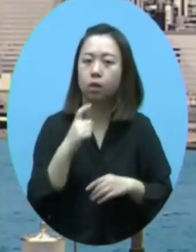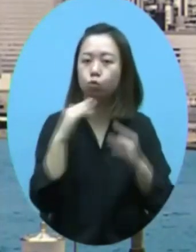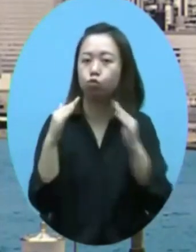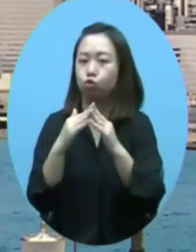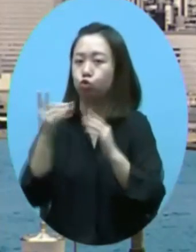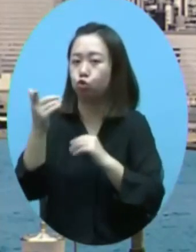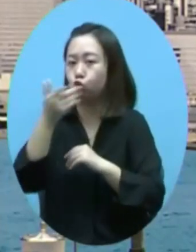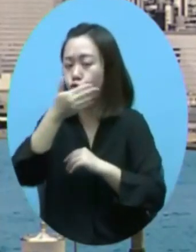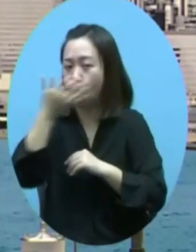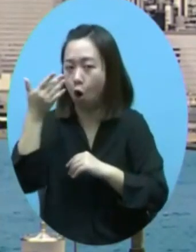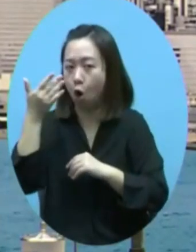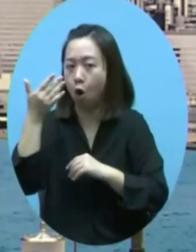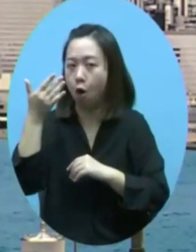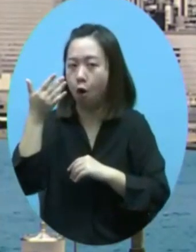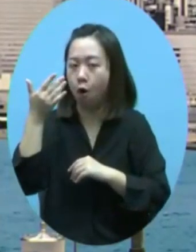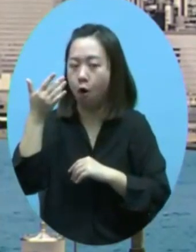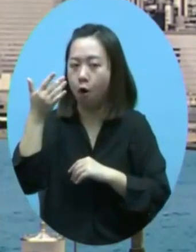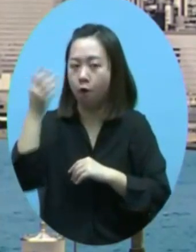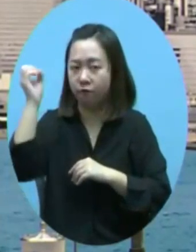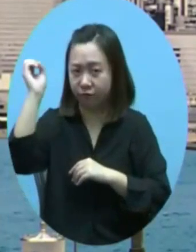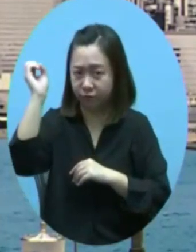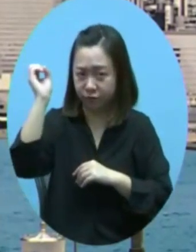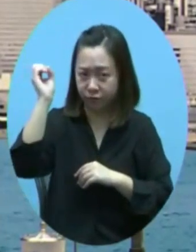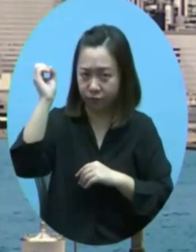Early on, we have seen cases who live in